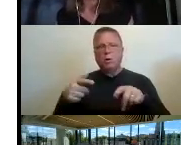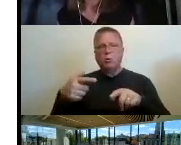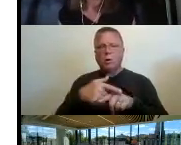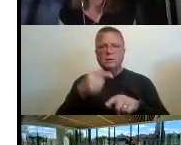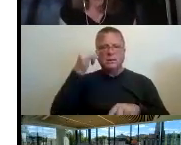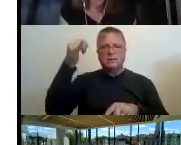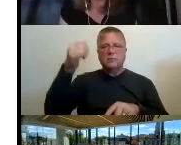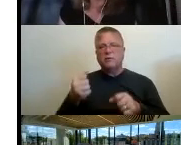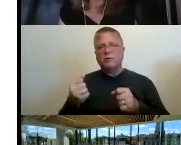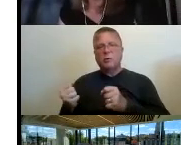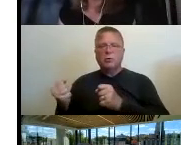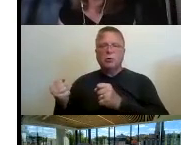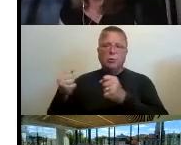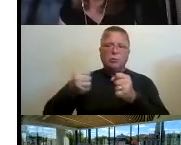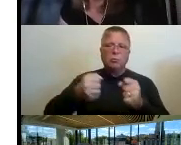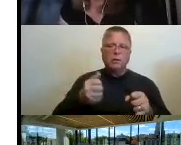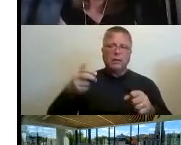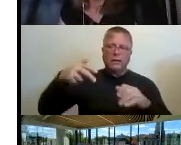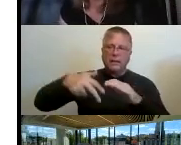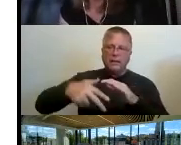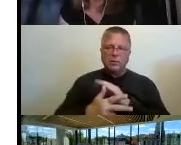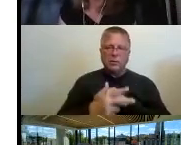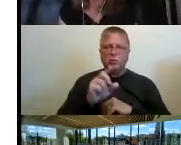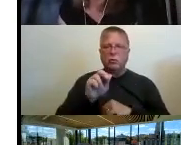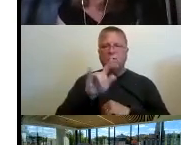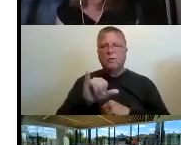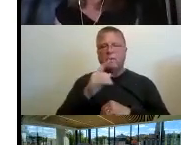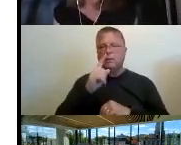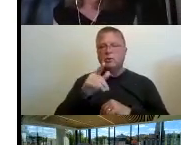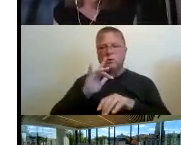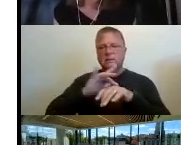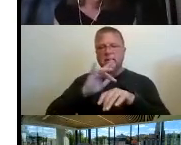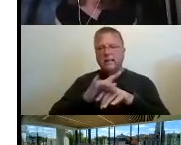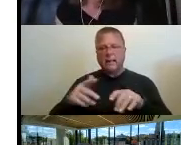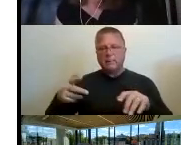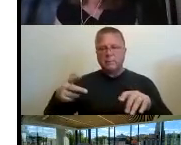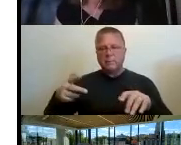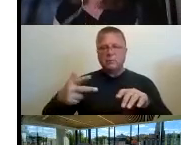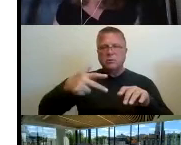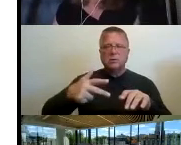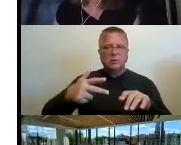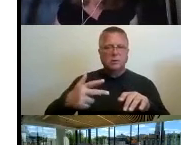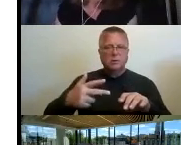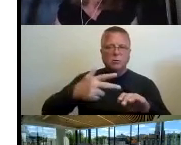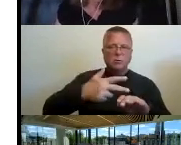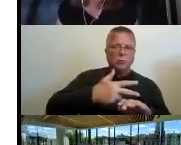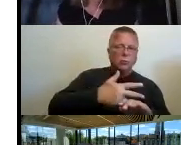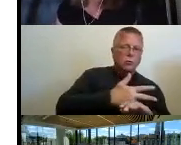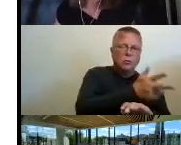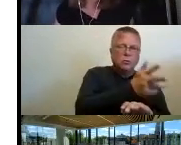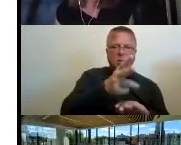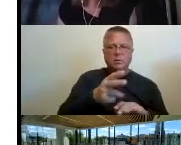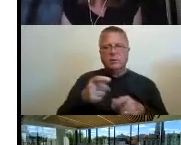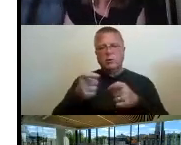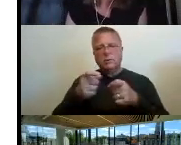into your driveway or you're exiting your driveway, making sure that there's gaps so that you can get across this, and making sure that those are managed